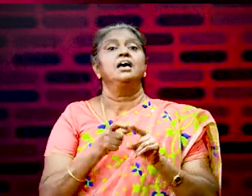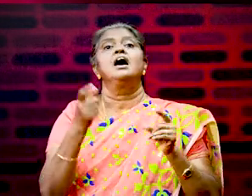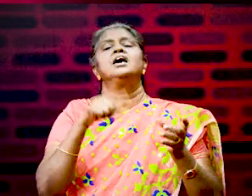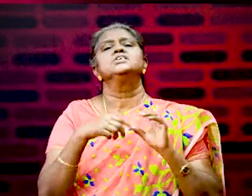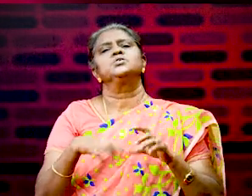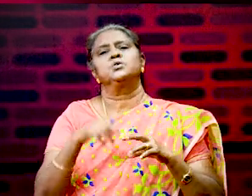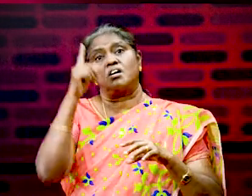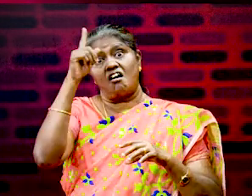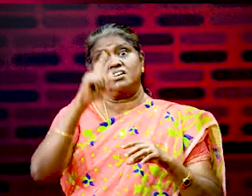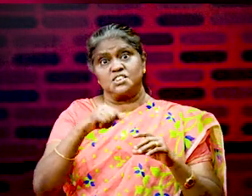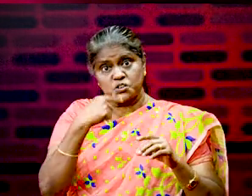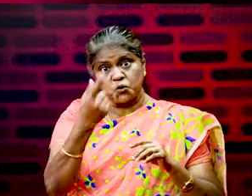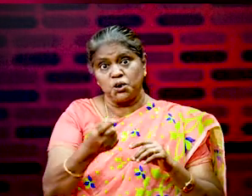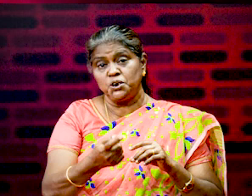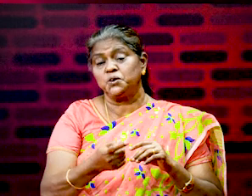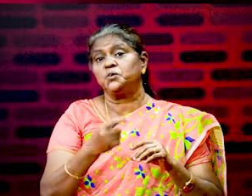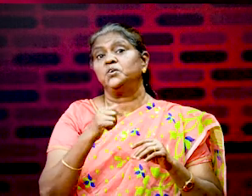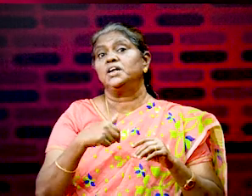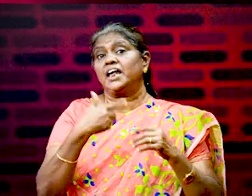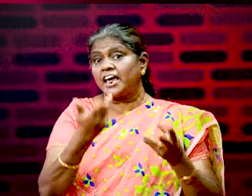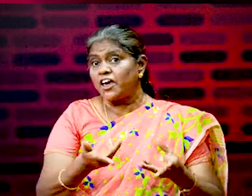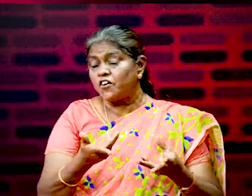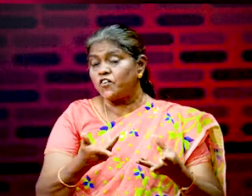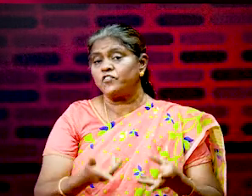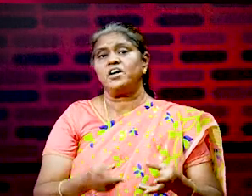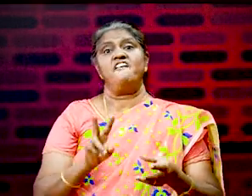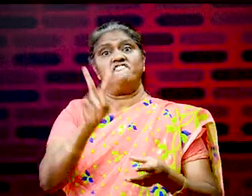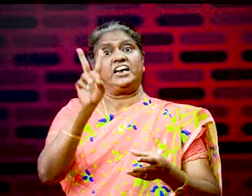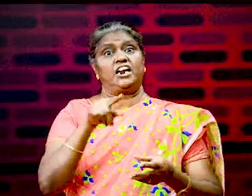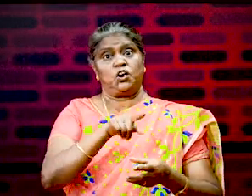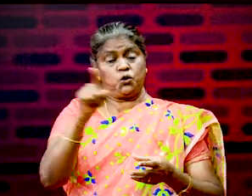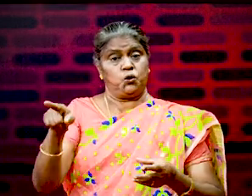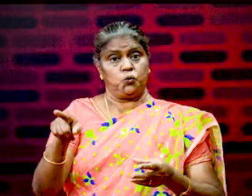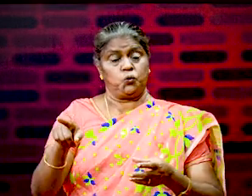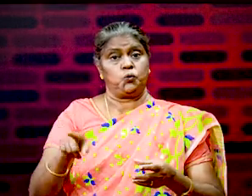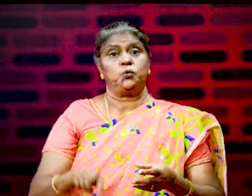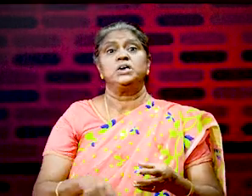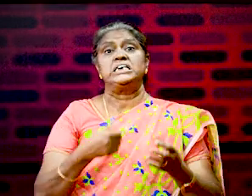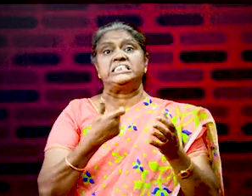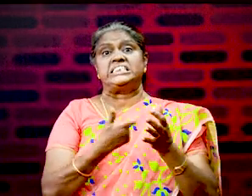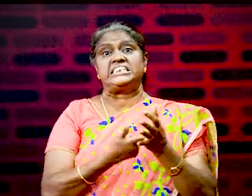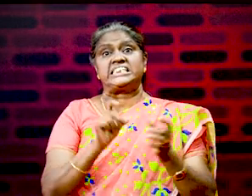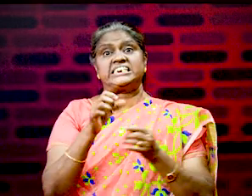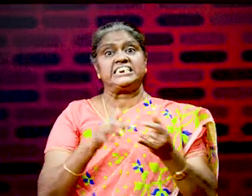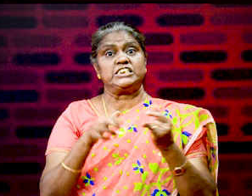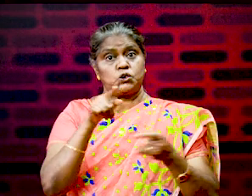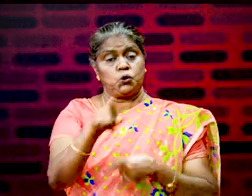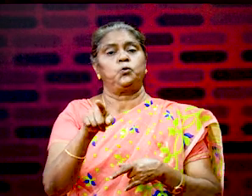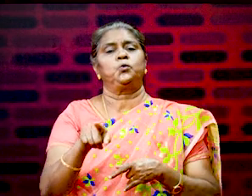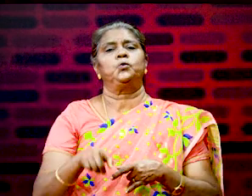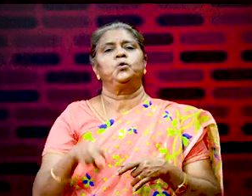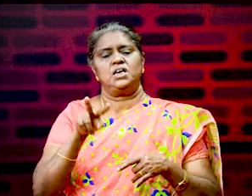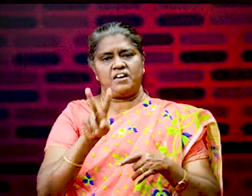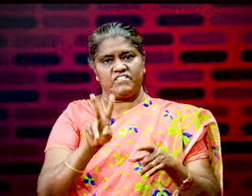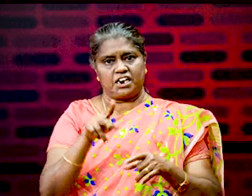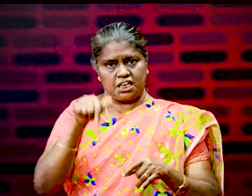am going to give victory to you all through this month. As Abraham prayed unto God, you can also pray unto God